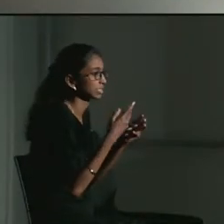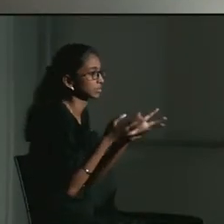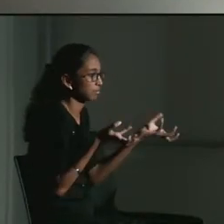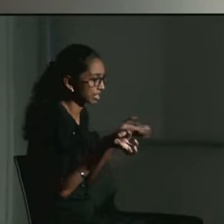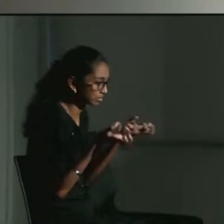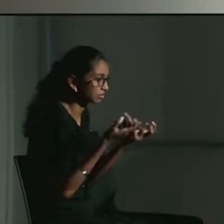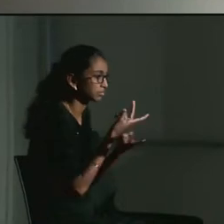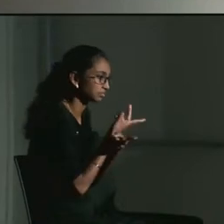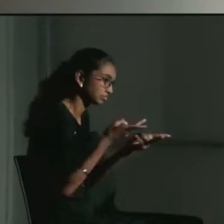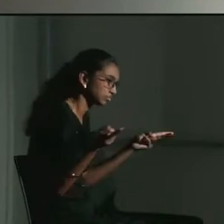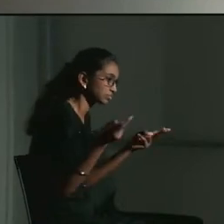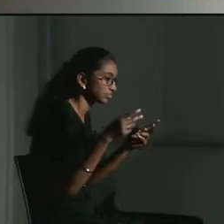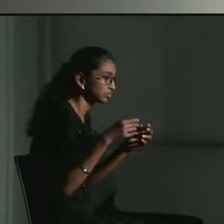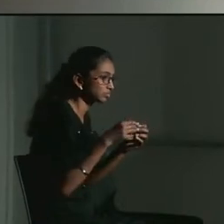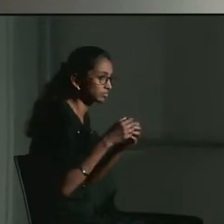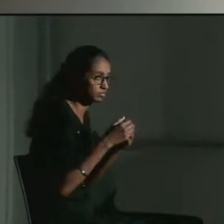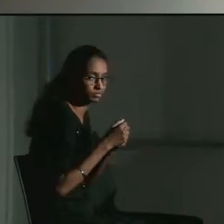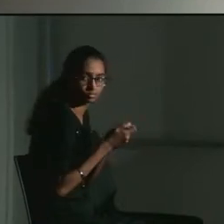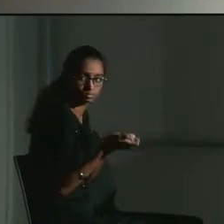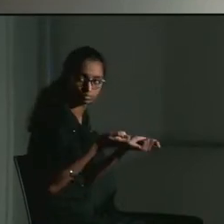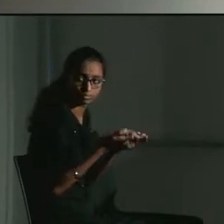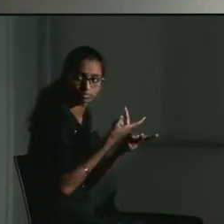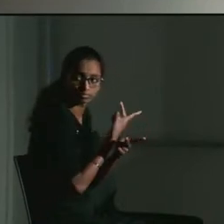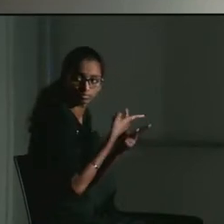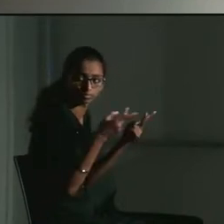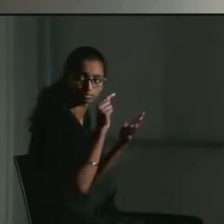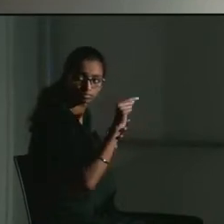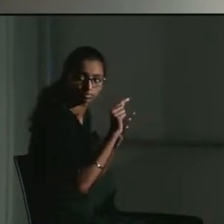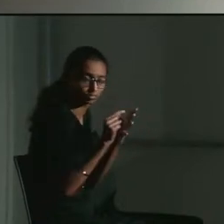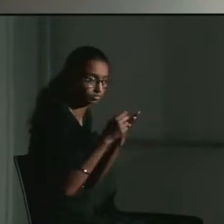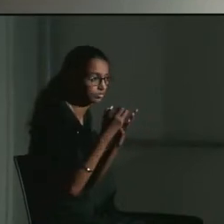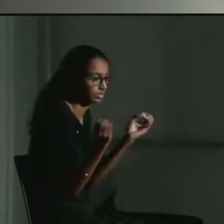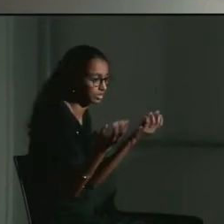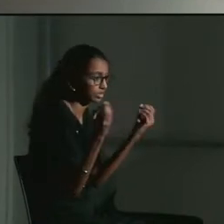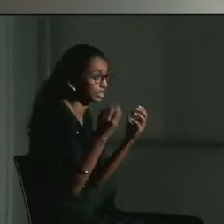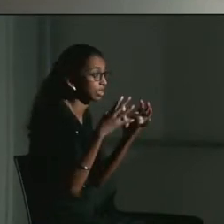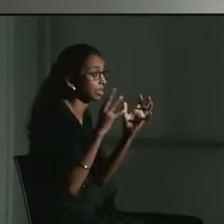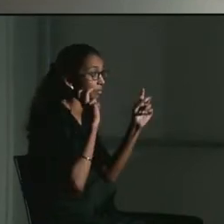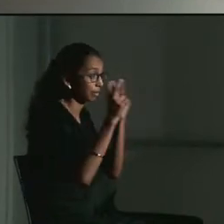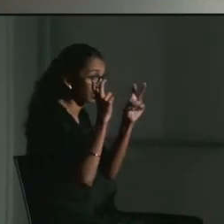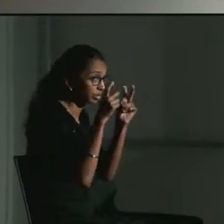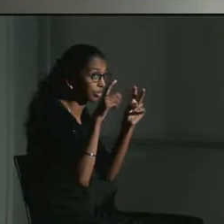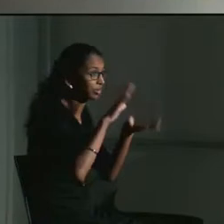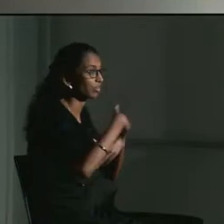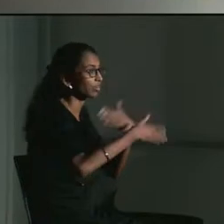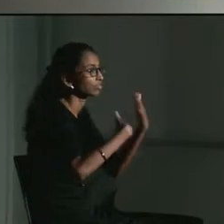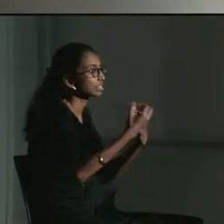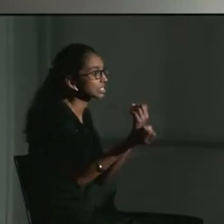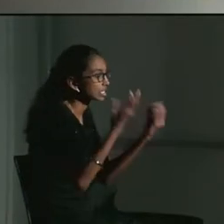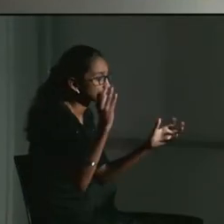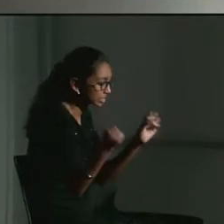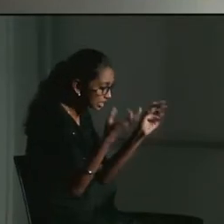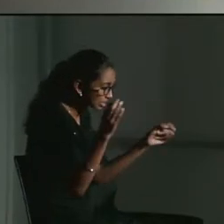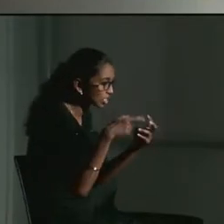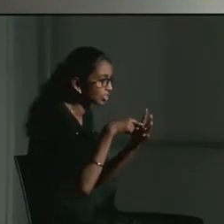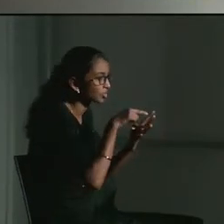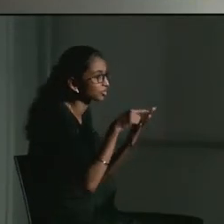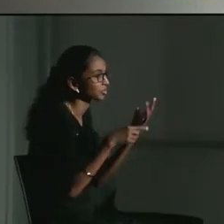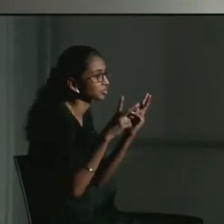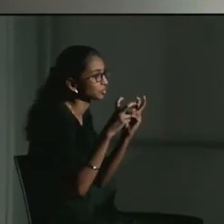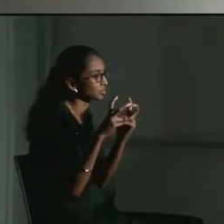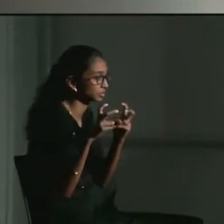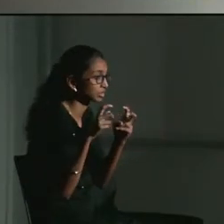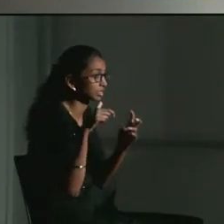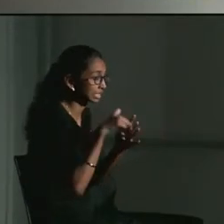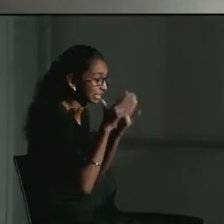kind of becoming very prominent after the metro and other such things started getting sanctioned,